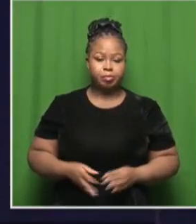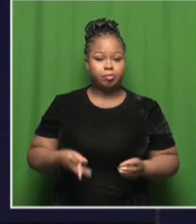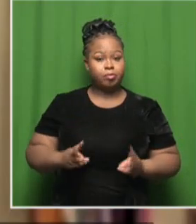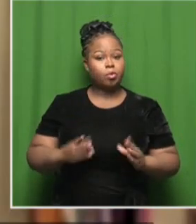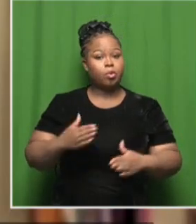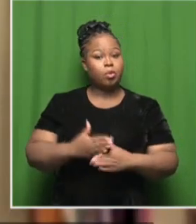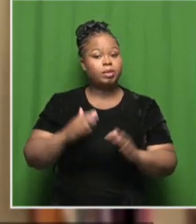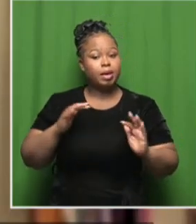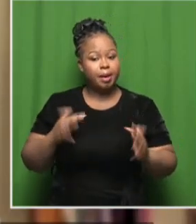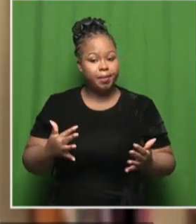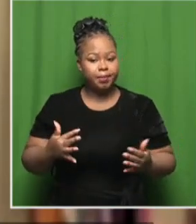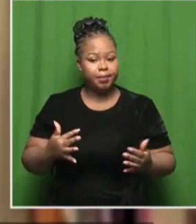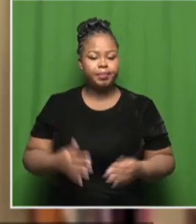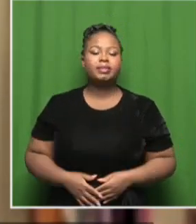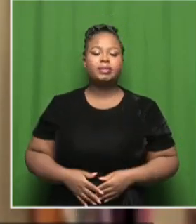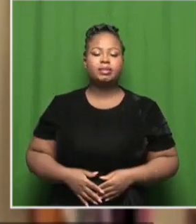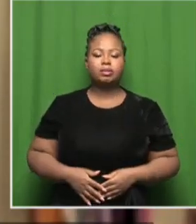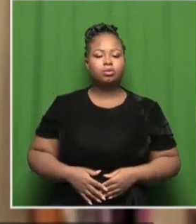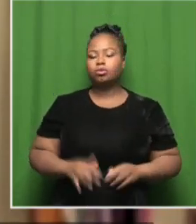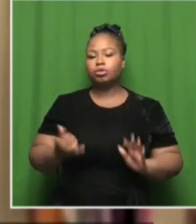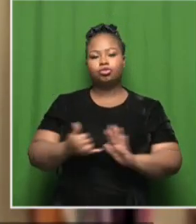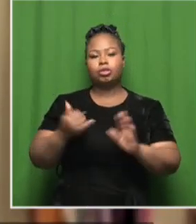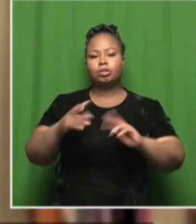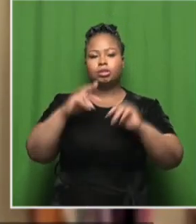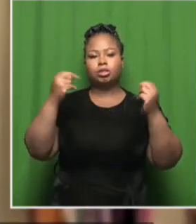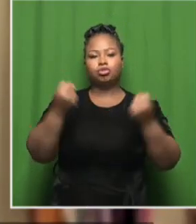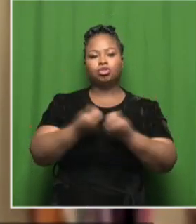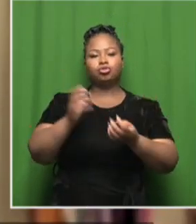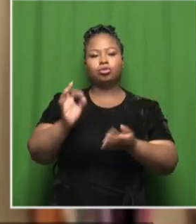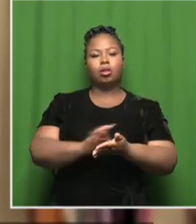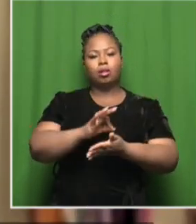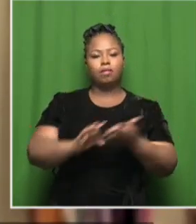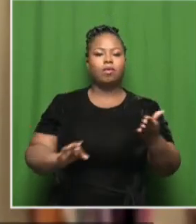works is rather than having a national popular vote,